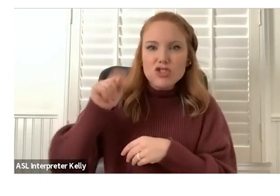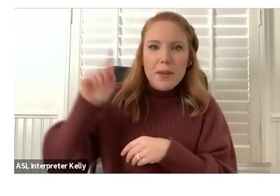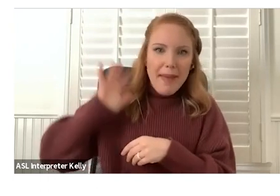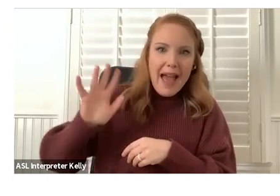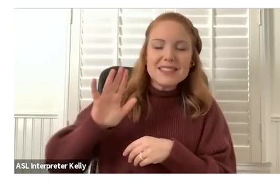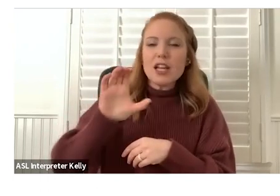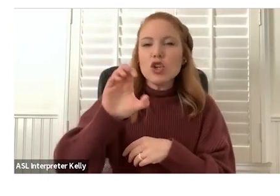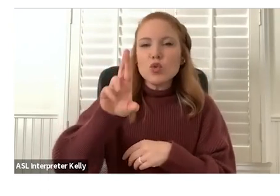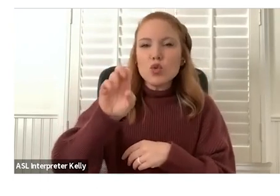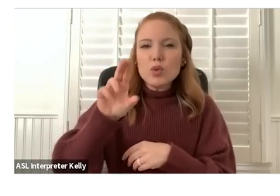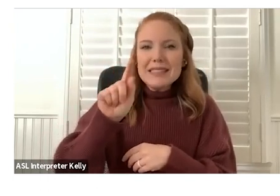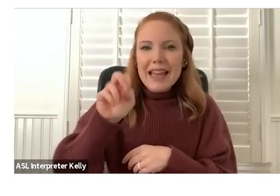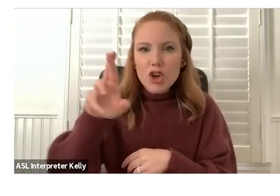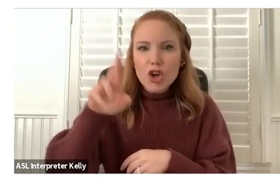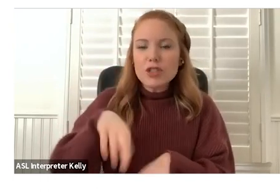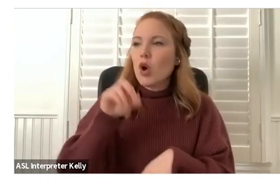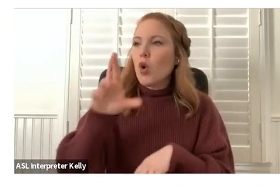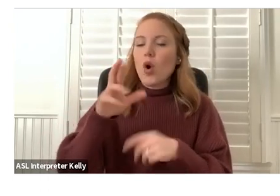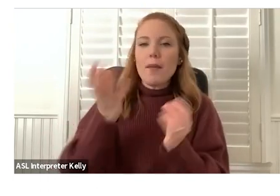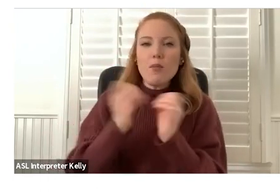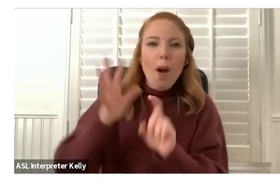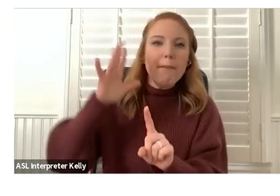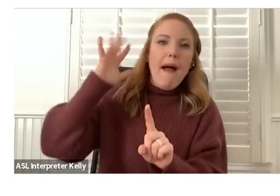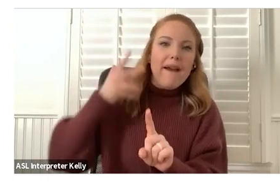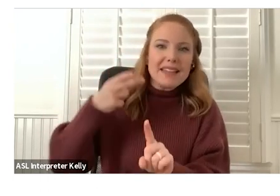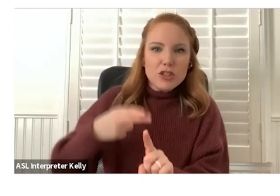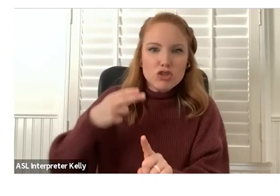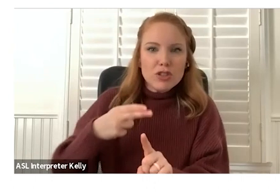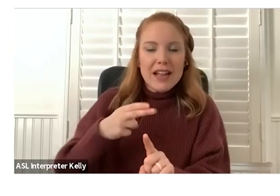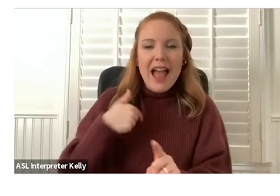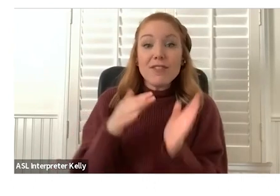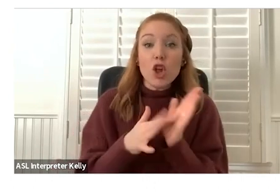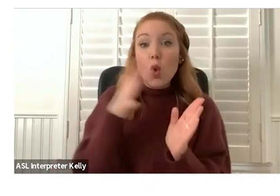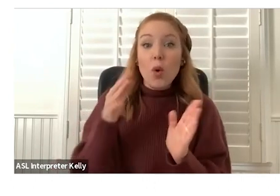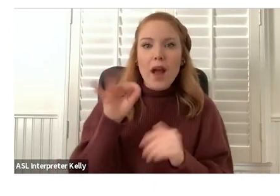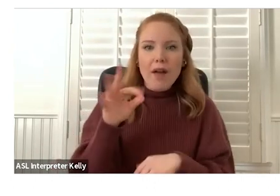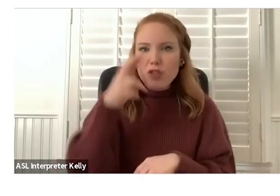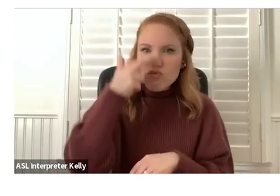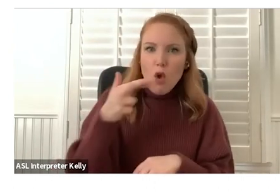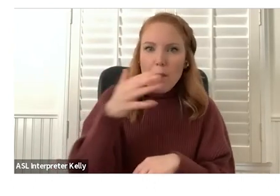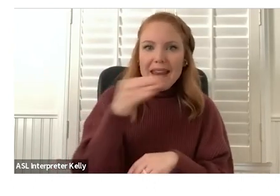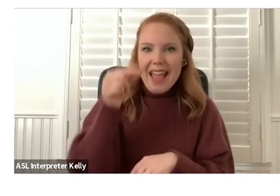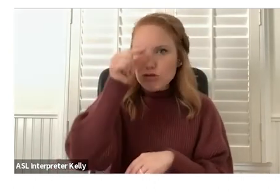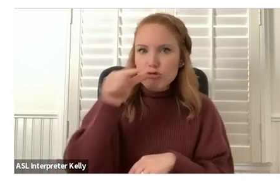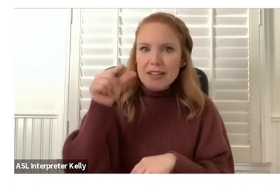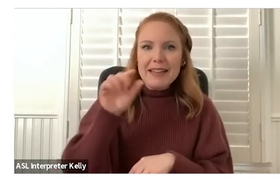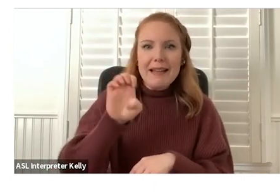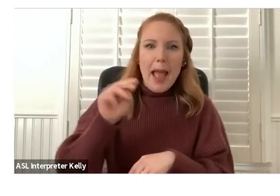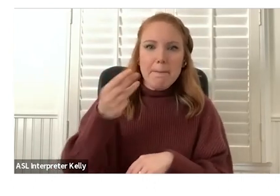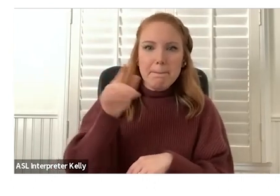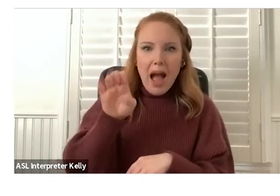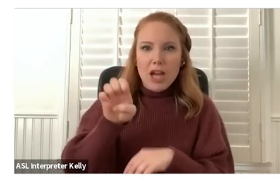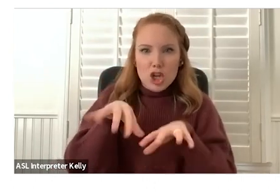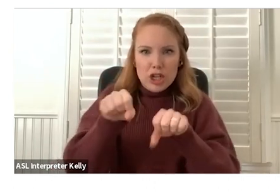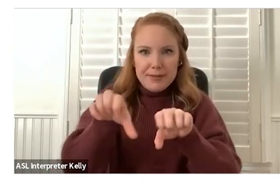colonial rule is to ignore the extent to which colonial rule was justified in advance by Orientalism rather than after